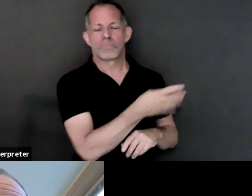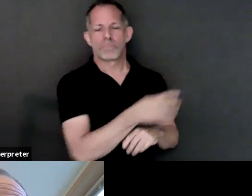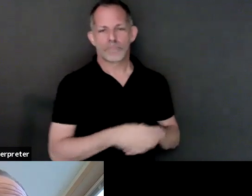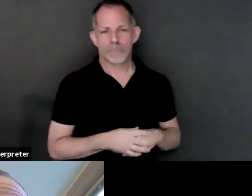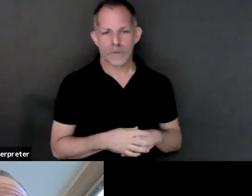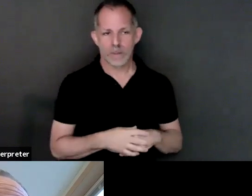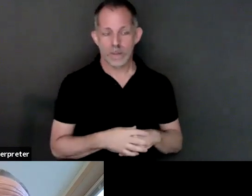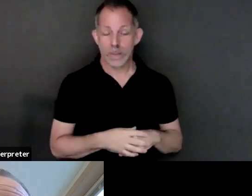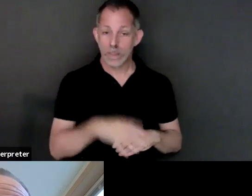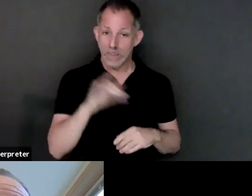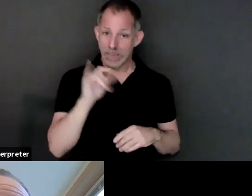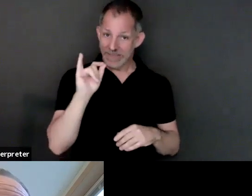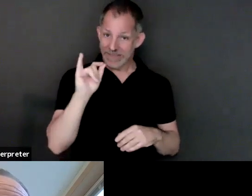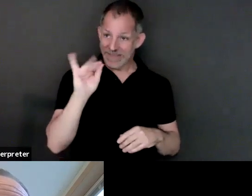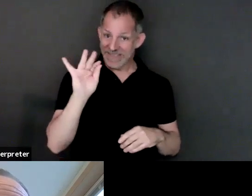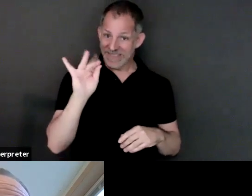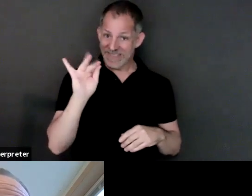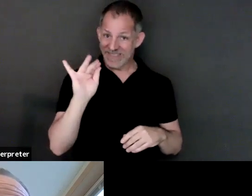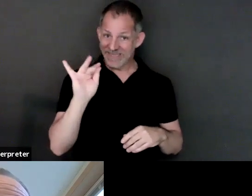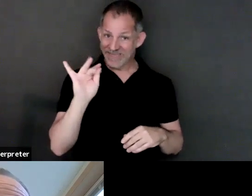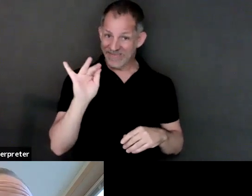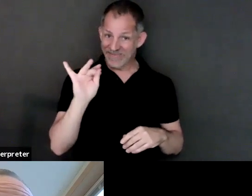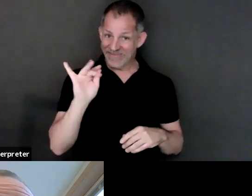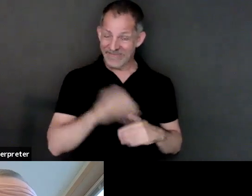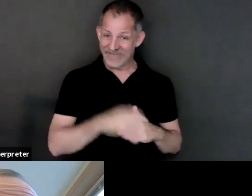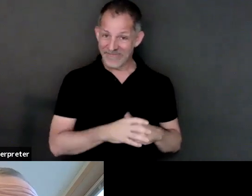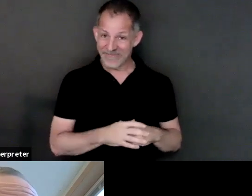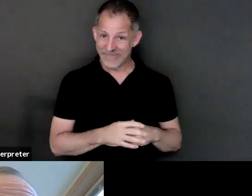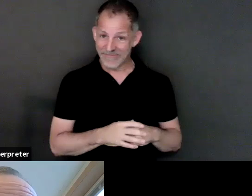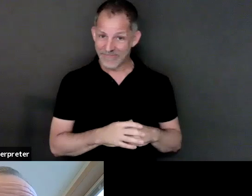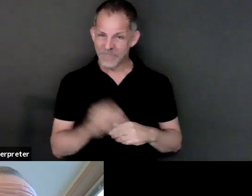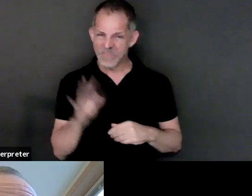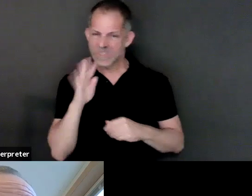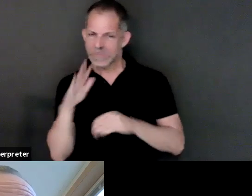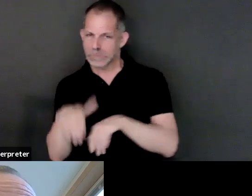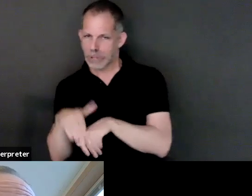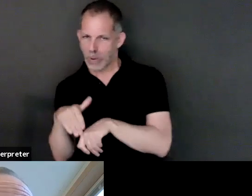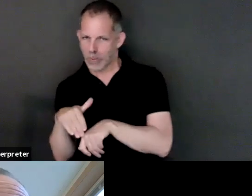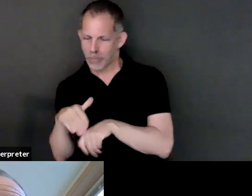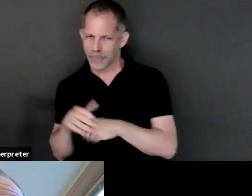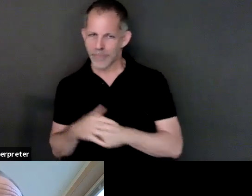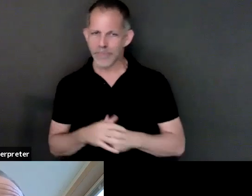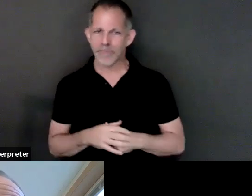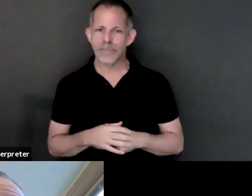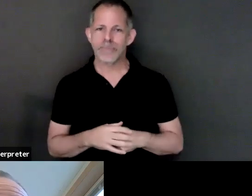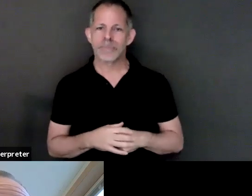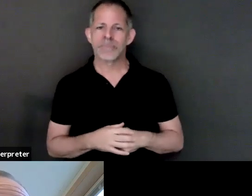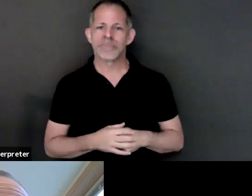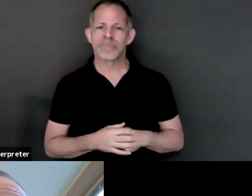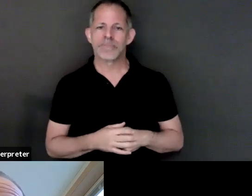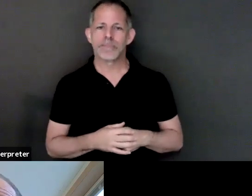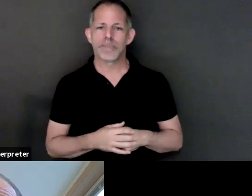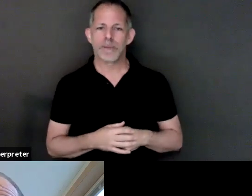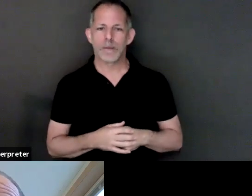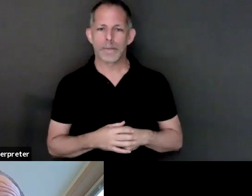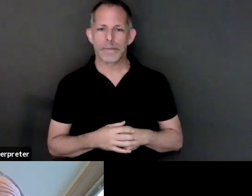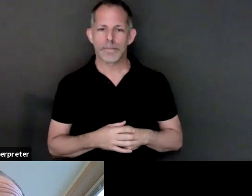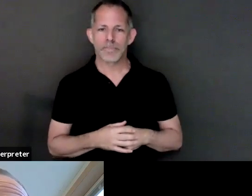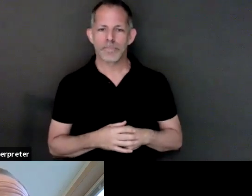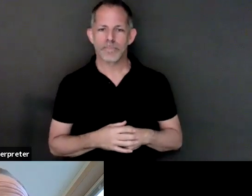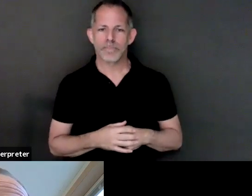order, generally orders carry the threat or promise of legal consequences or